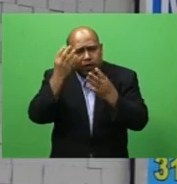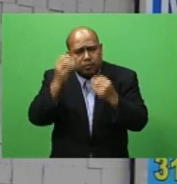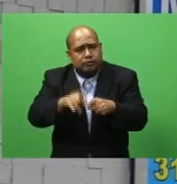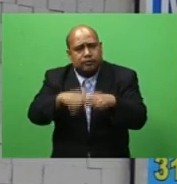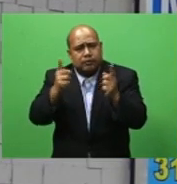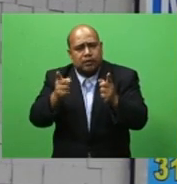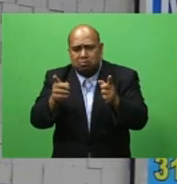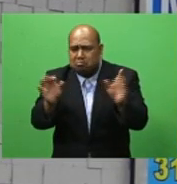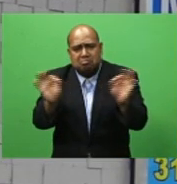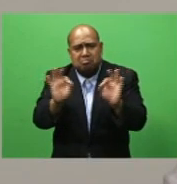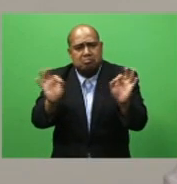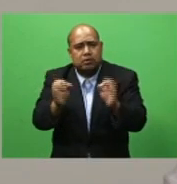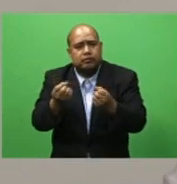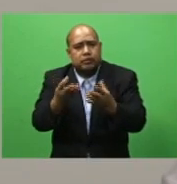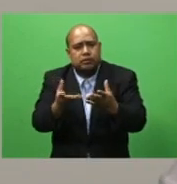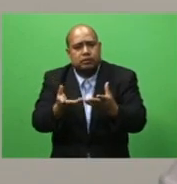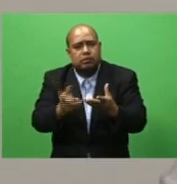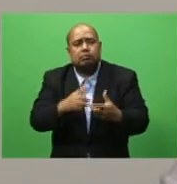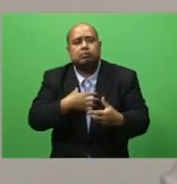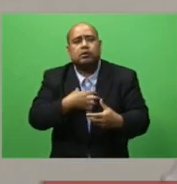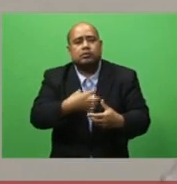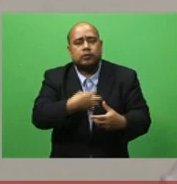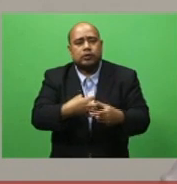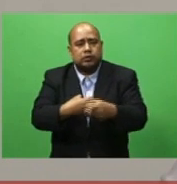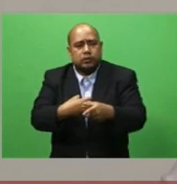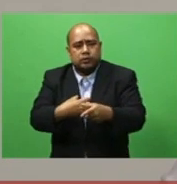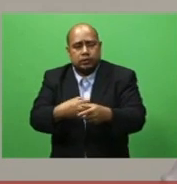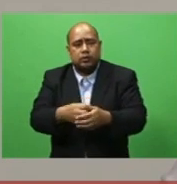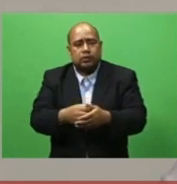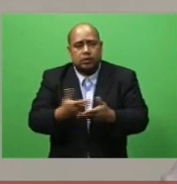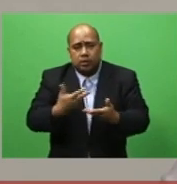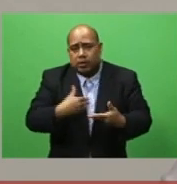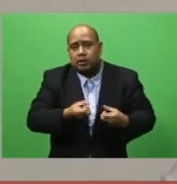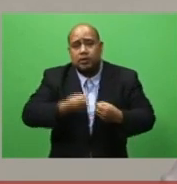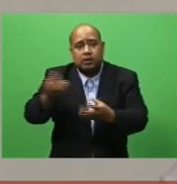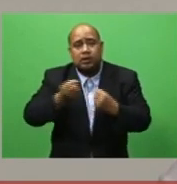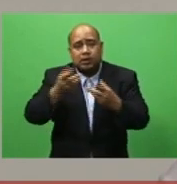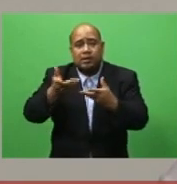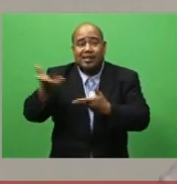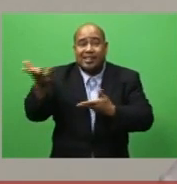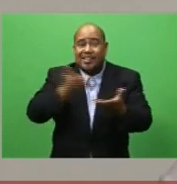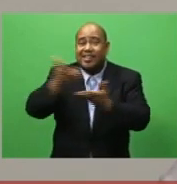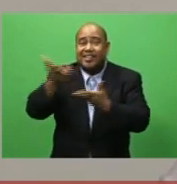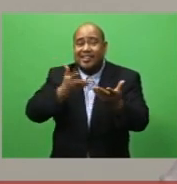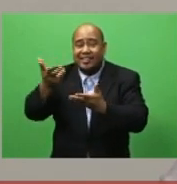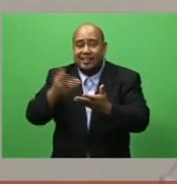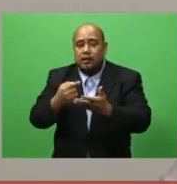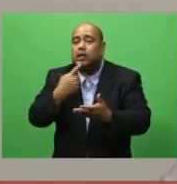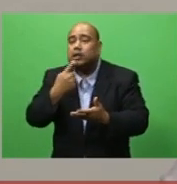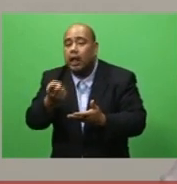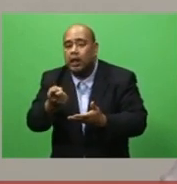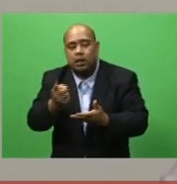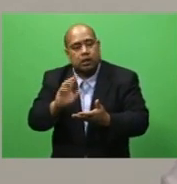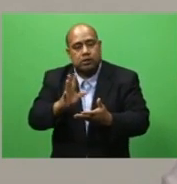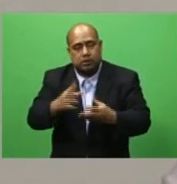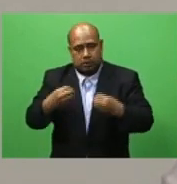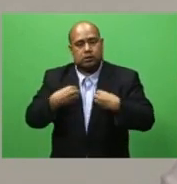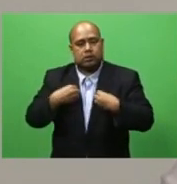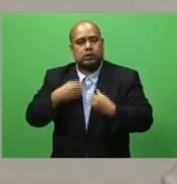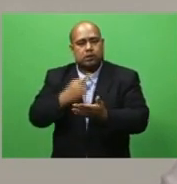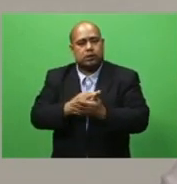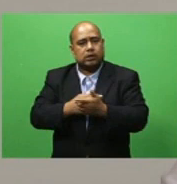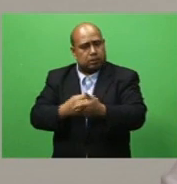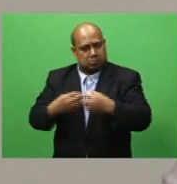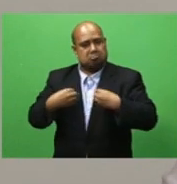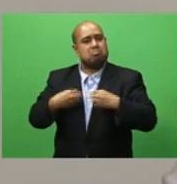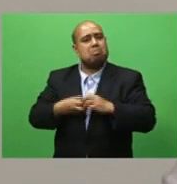of consultants who then do not tell the truth to the business owners or the project owners.